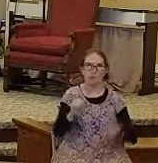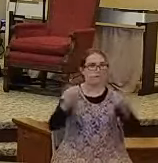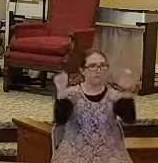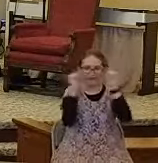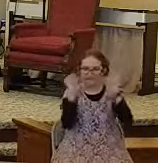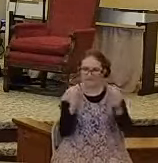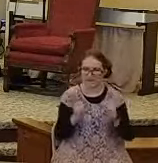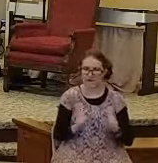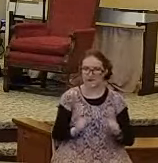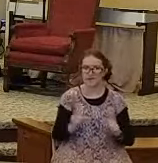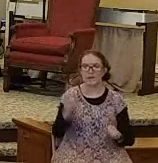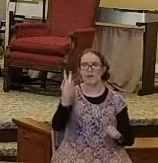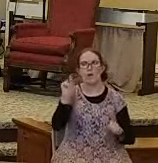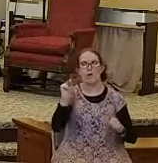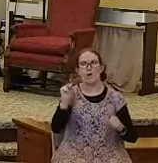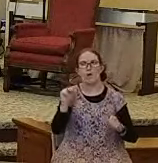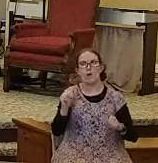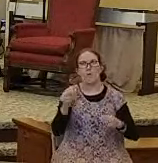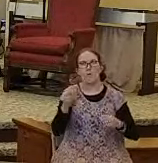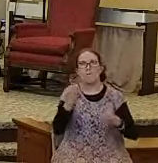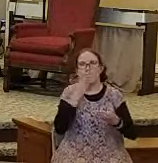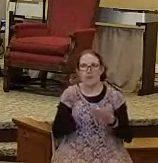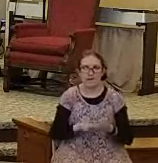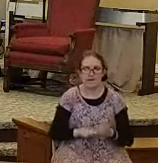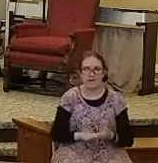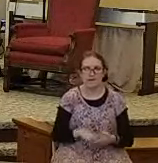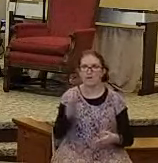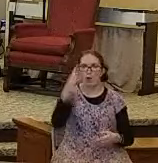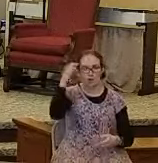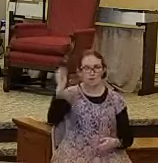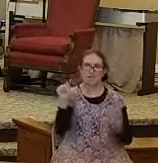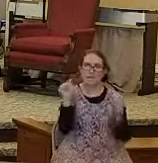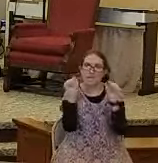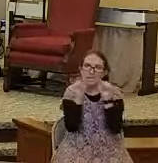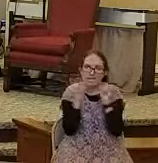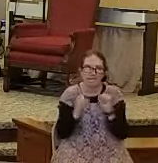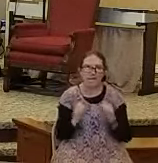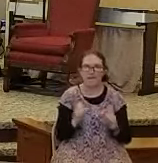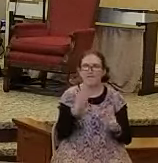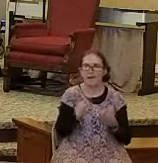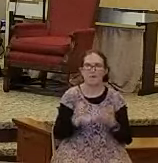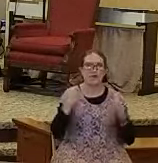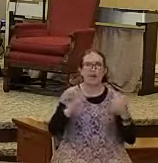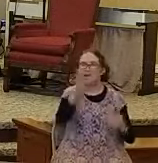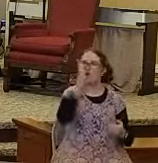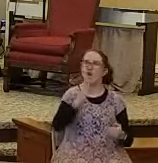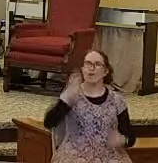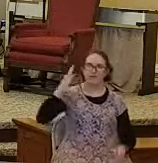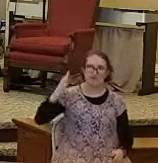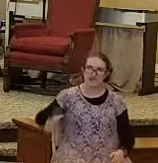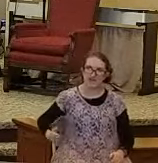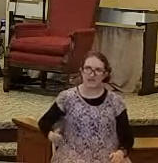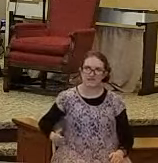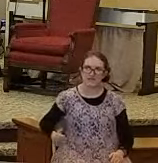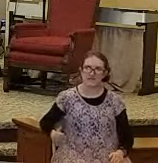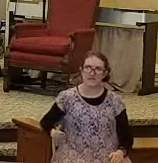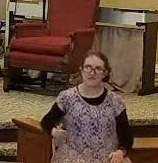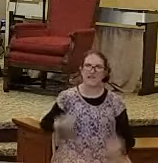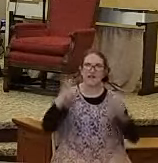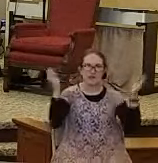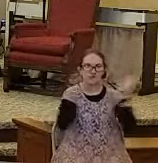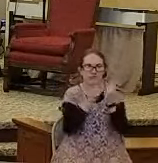fear no evil. Hallelujah. Amen. There's no reason to fear evil, church. You got God on your side.